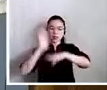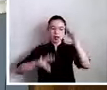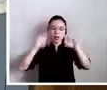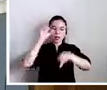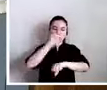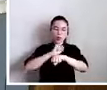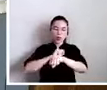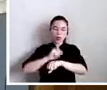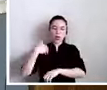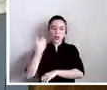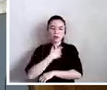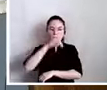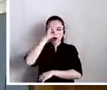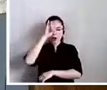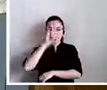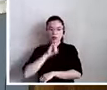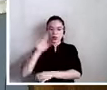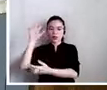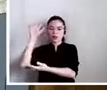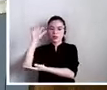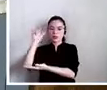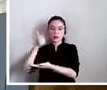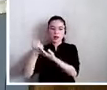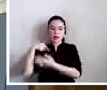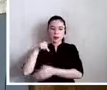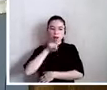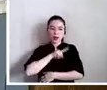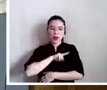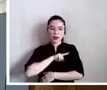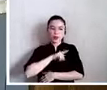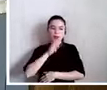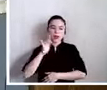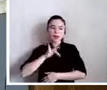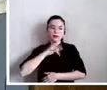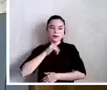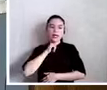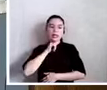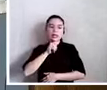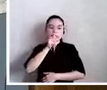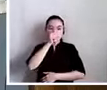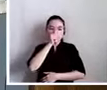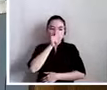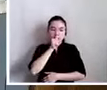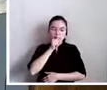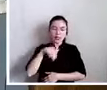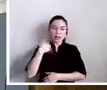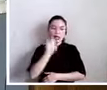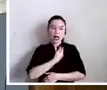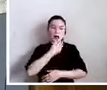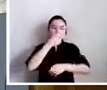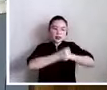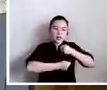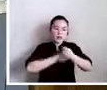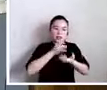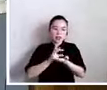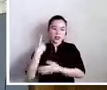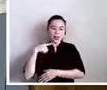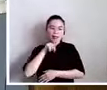lonely. Santo Niño, help us. When we feel impatient and our cross irritates us. Santo Niño, help